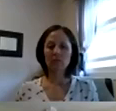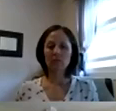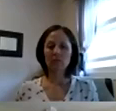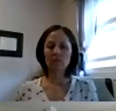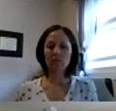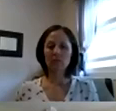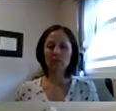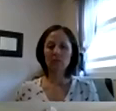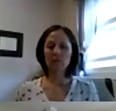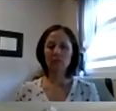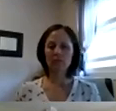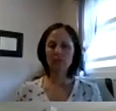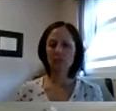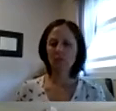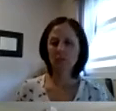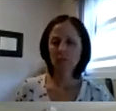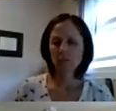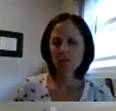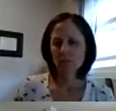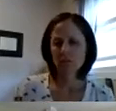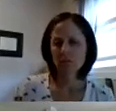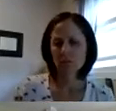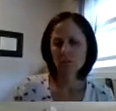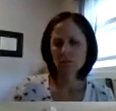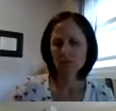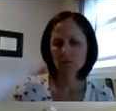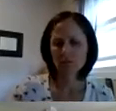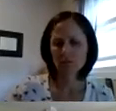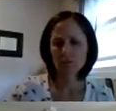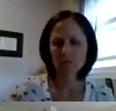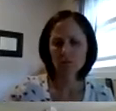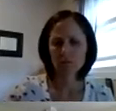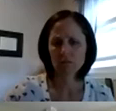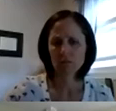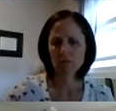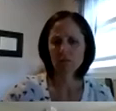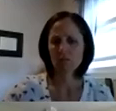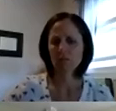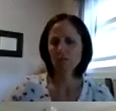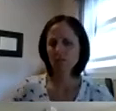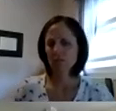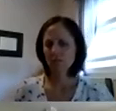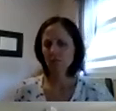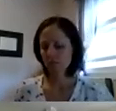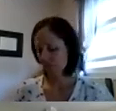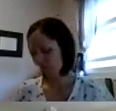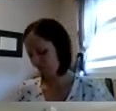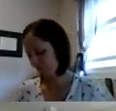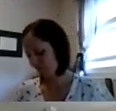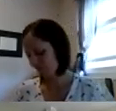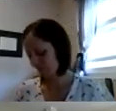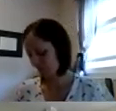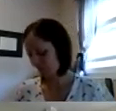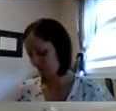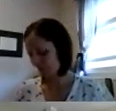in. One is just confirming, I believe the answer is yes, but just to confirm, as an organization who is not